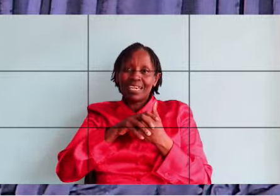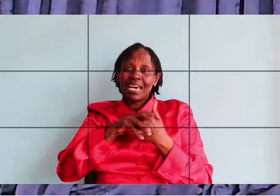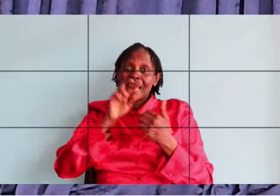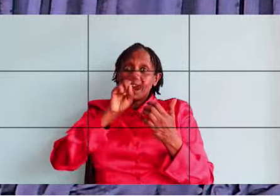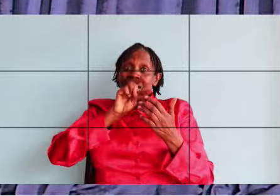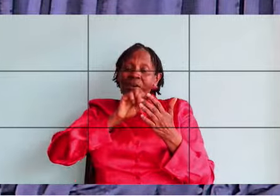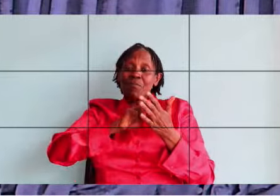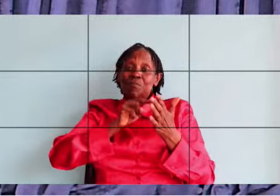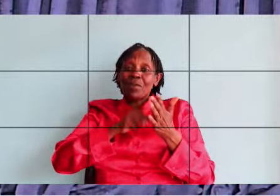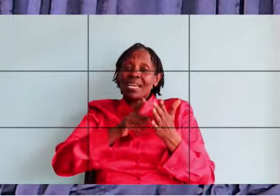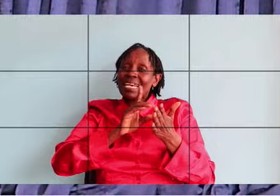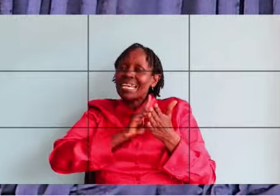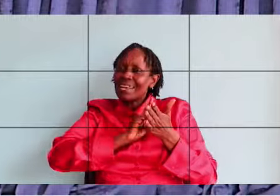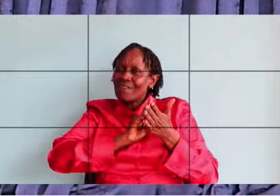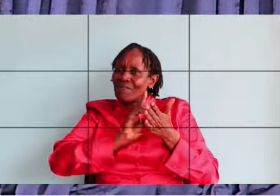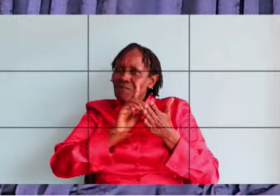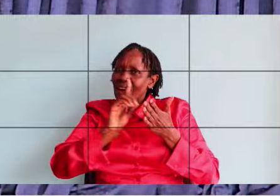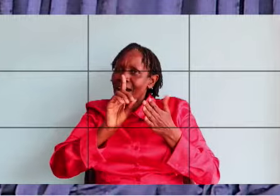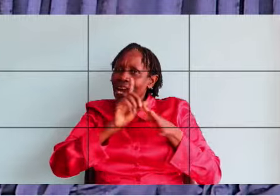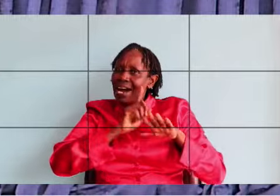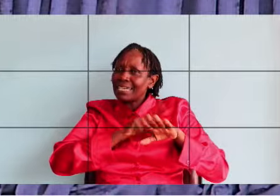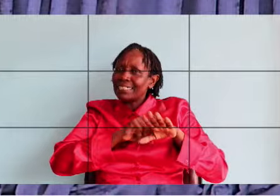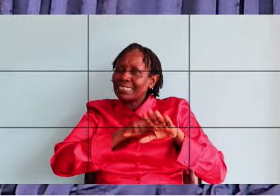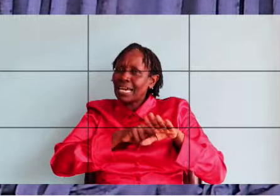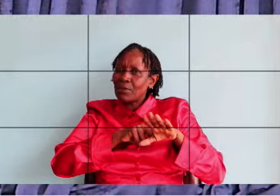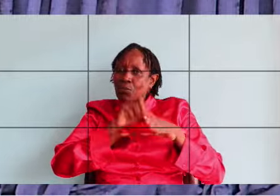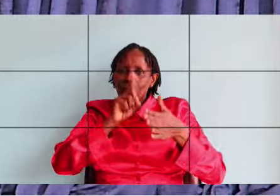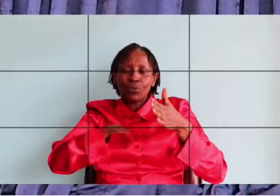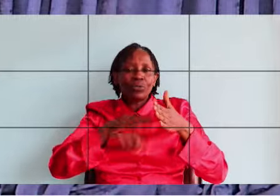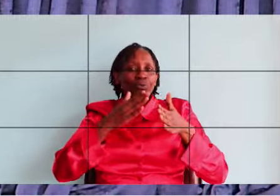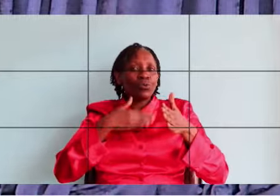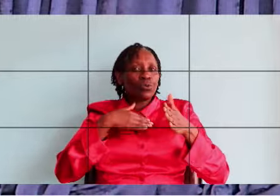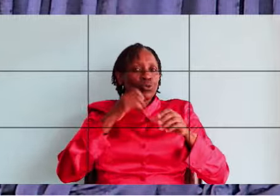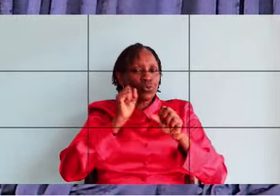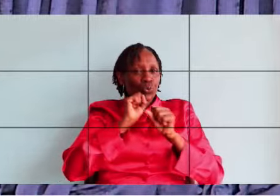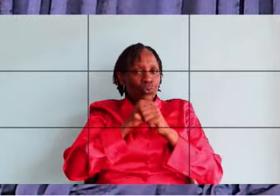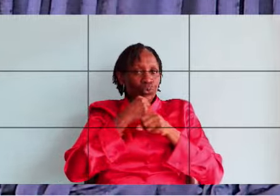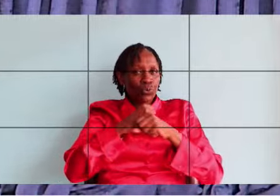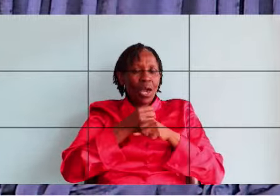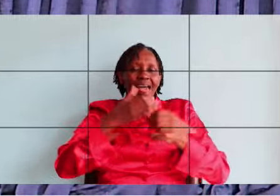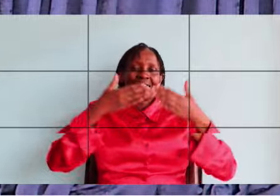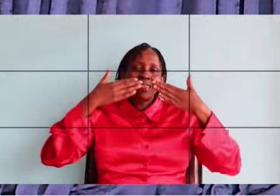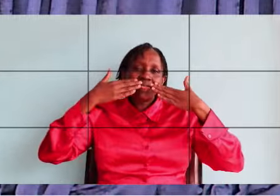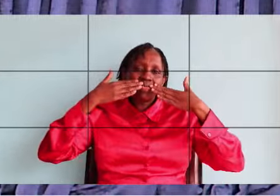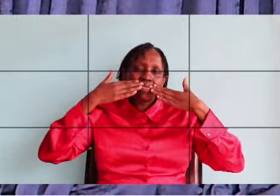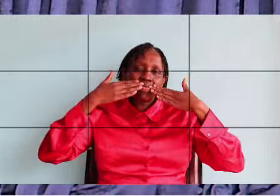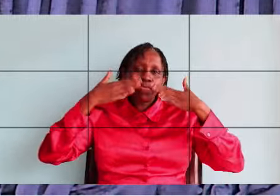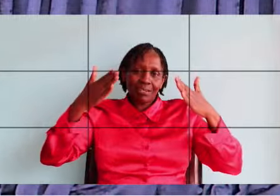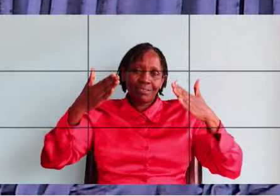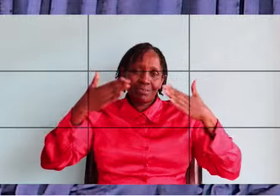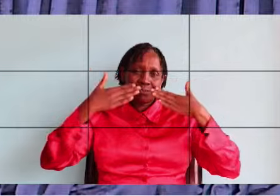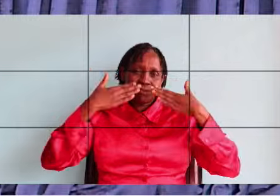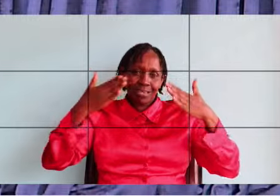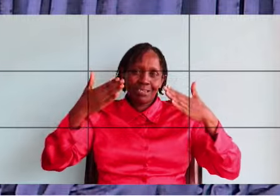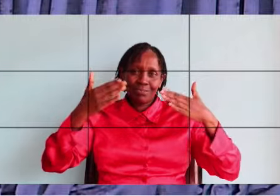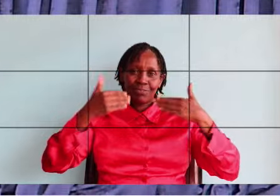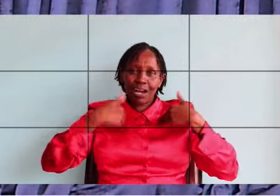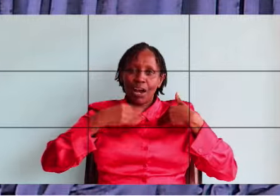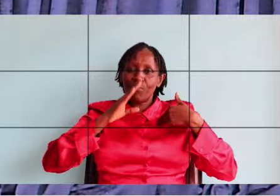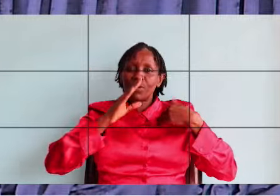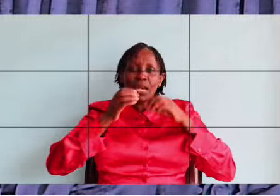moment that this is what we really want to do. And this is how we are going to do it. So thank you guys. You have been a blessing to my